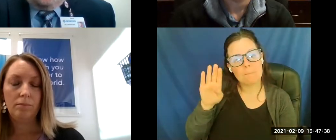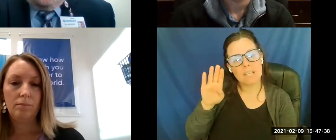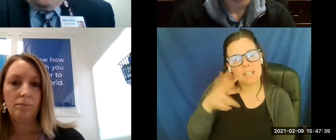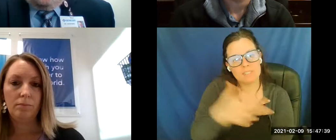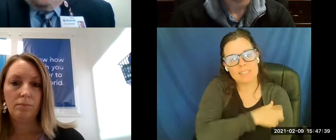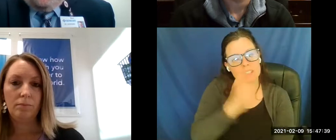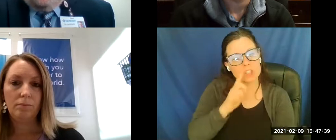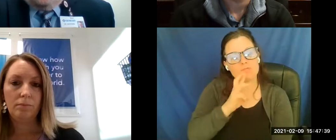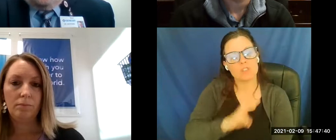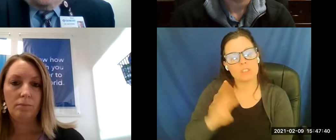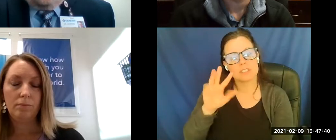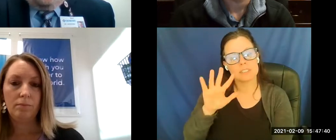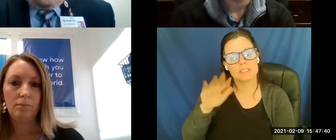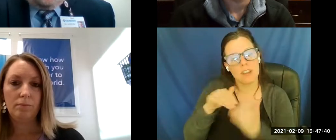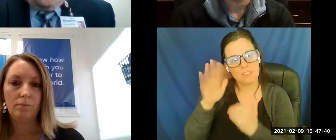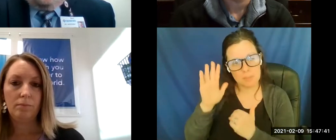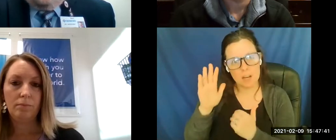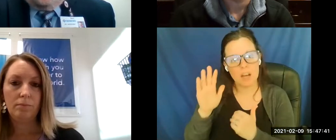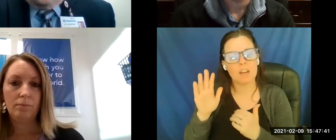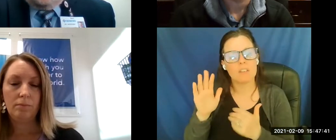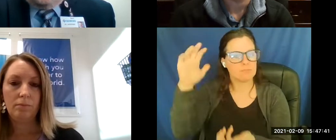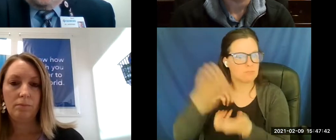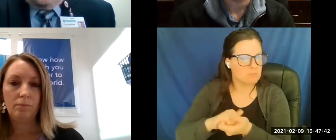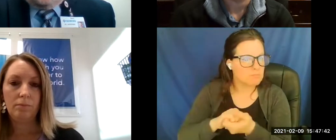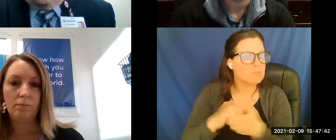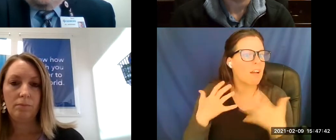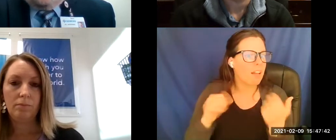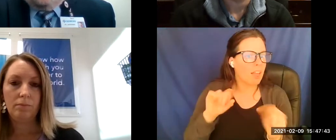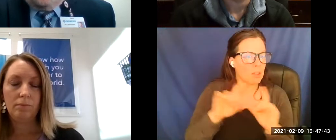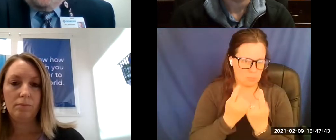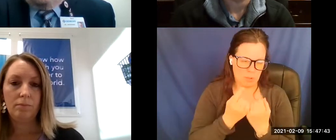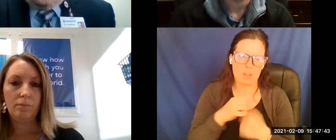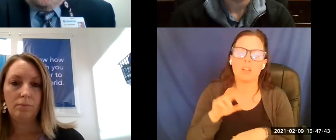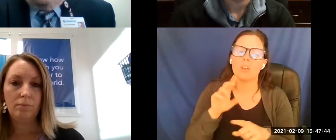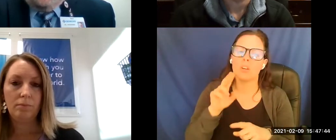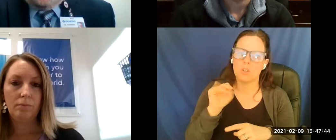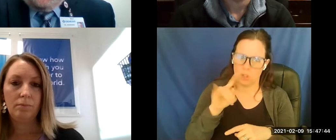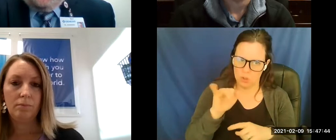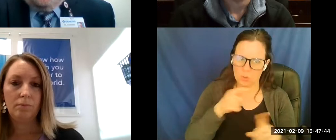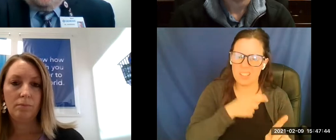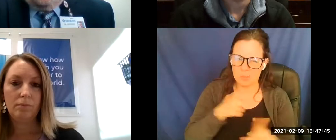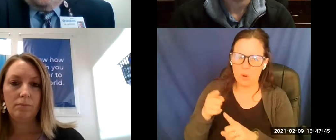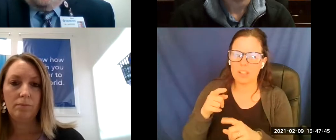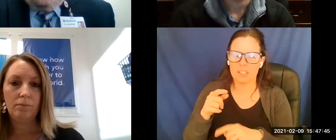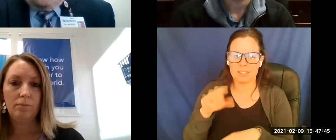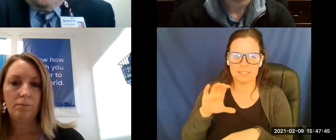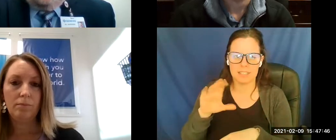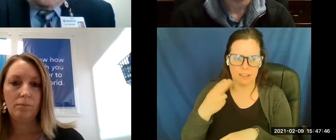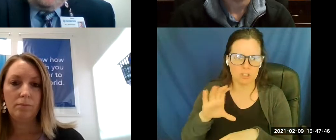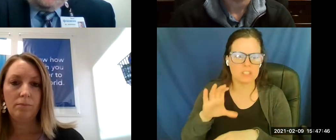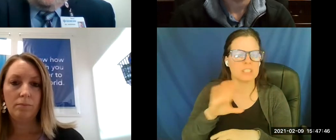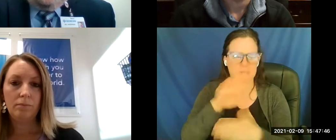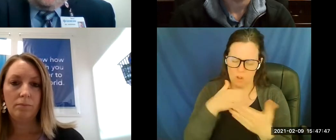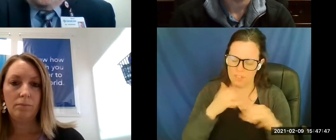group, we're partnering with the health departments just like UnityPoint and CHC to support community efforts around vaccinating the priority